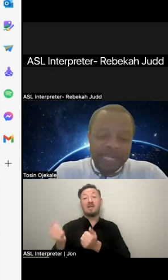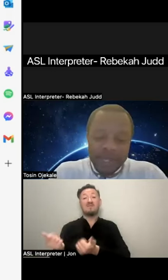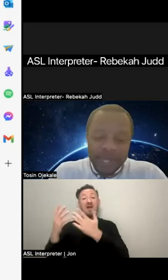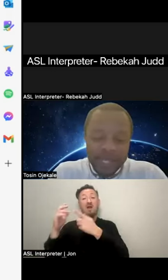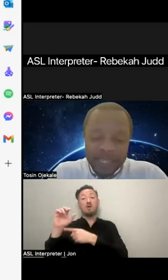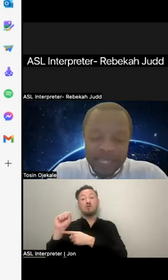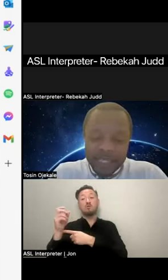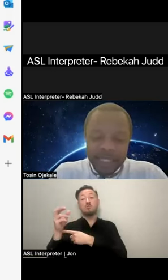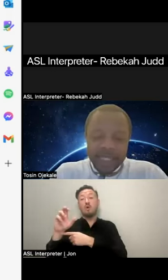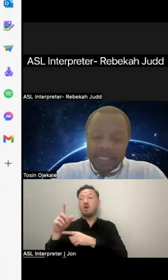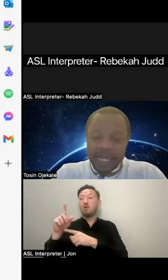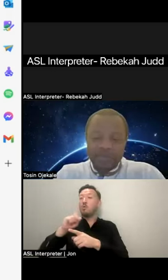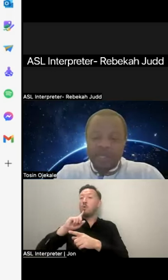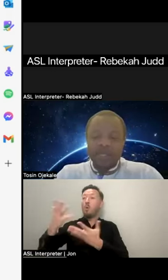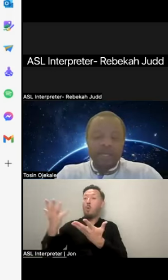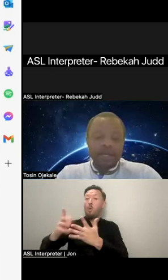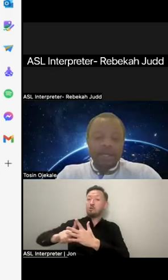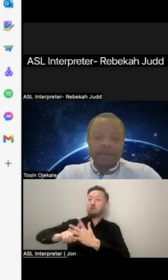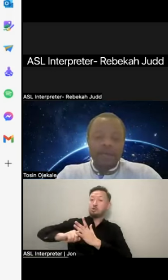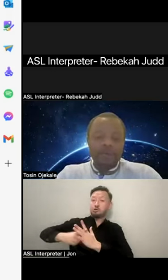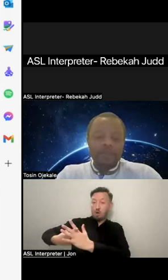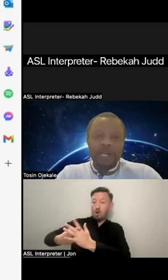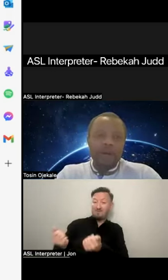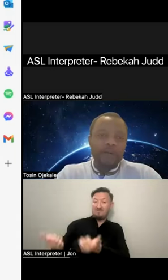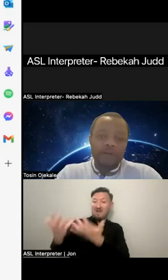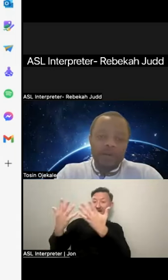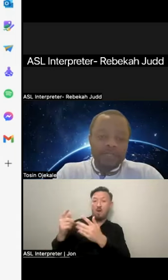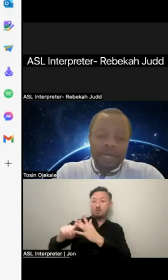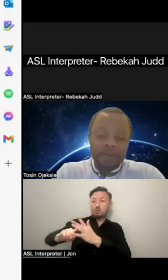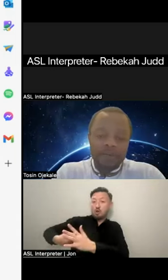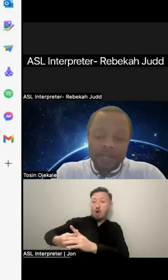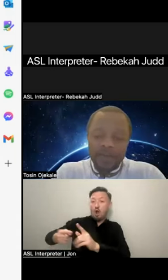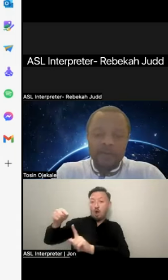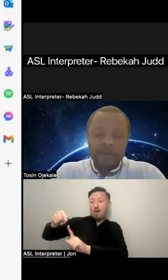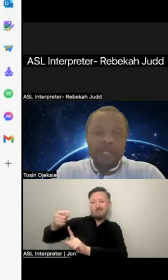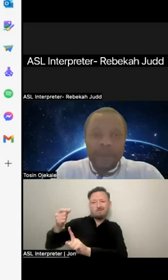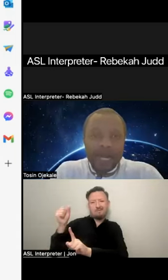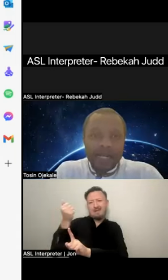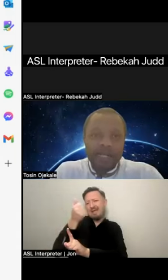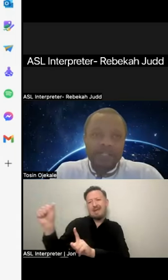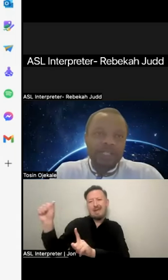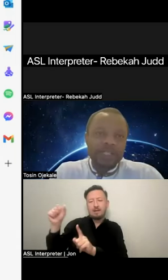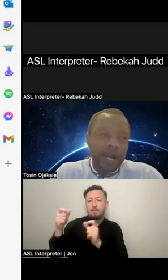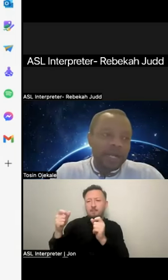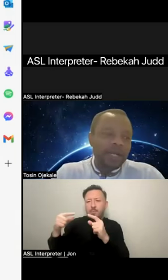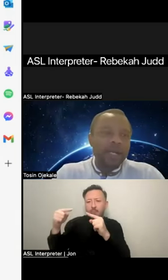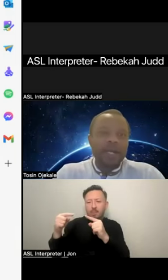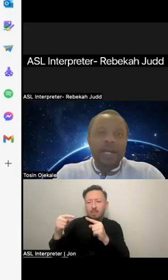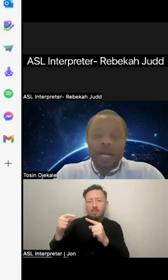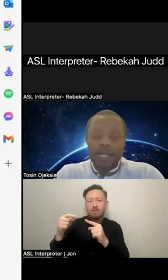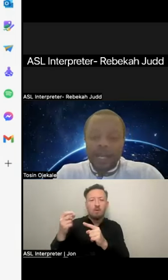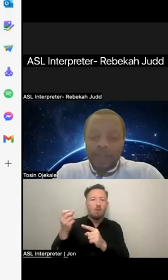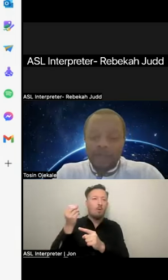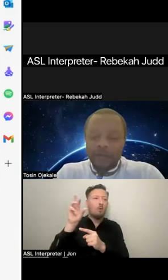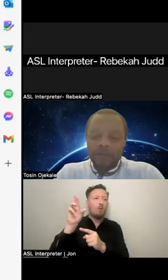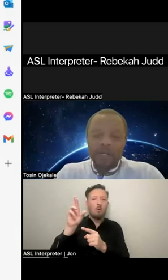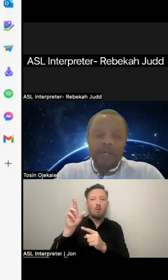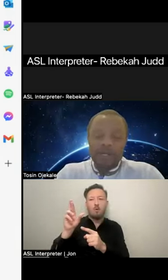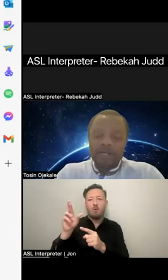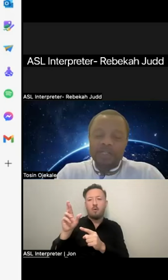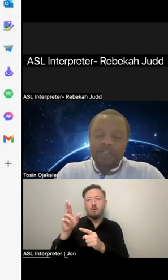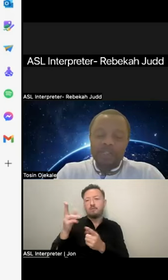be anything. It can be when we talk about fuel, it can be from a spark, electric spark. It can be